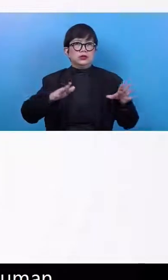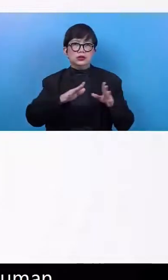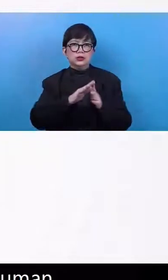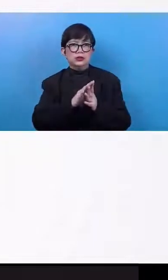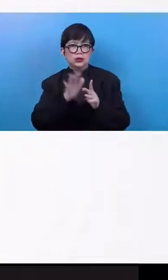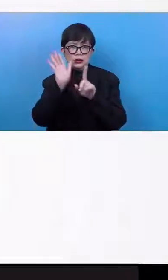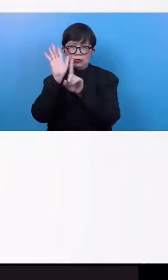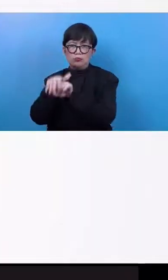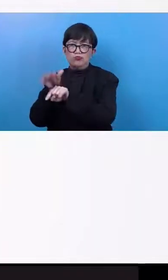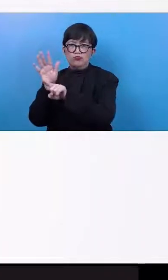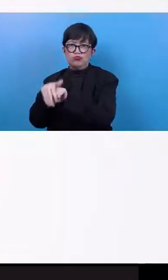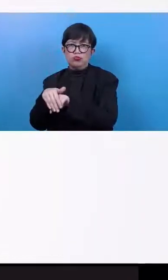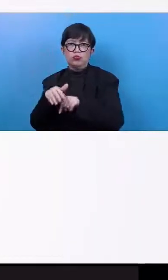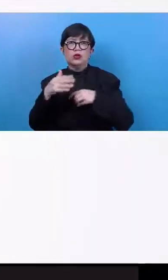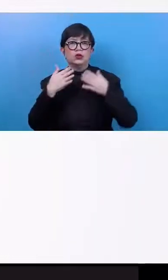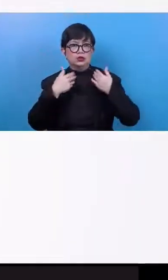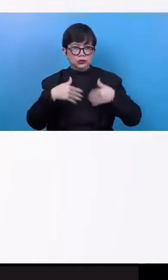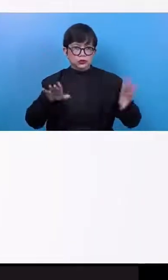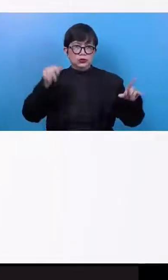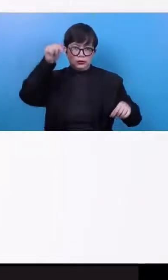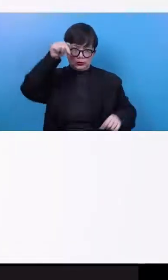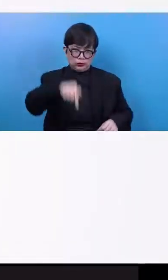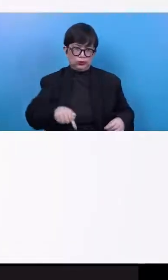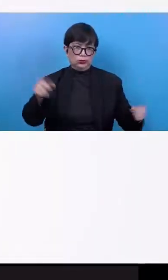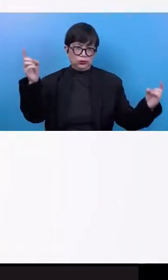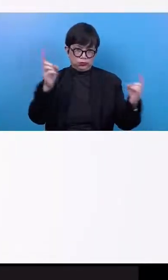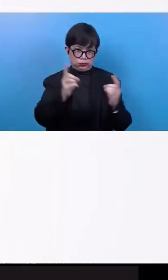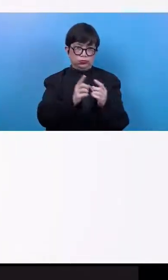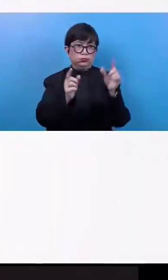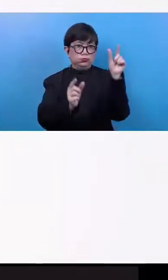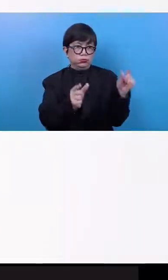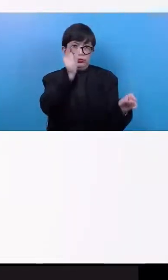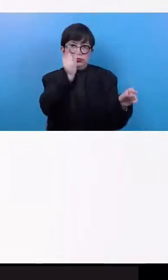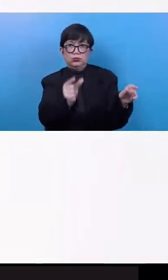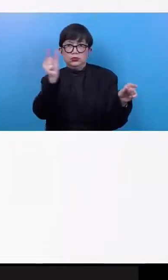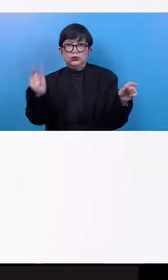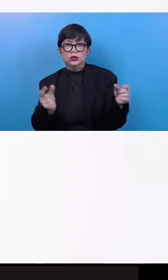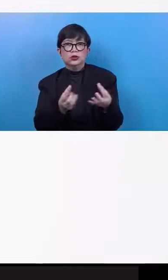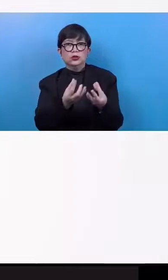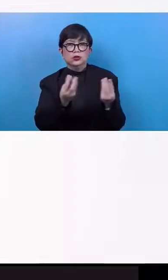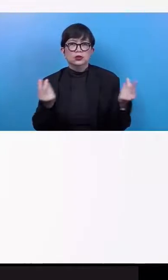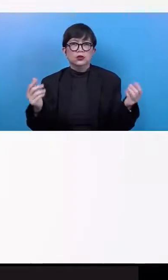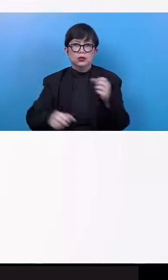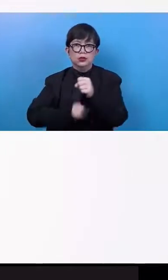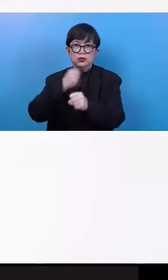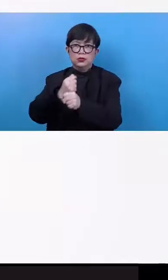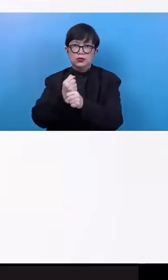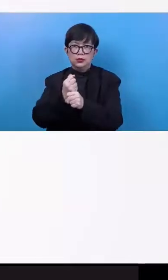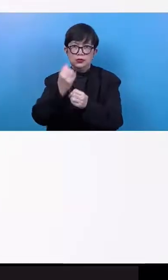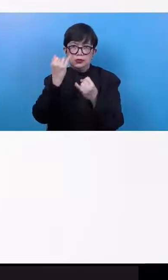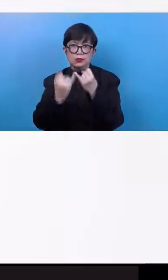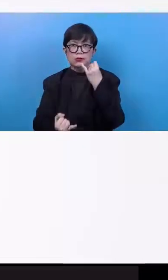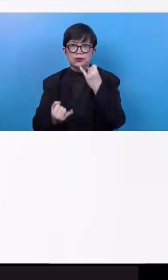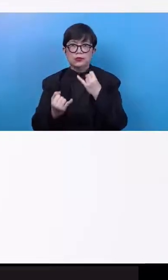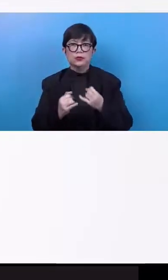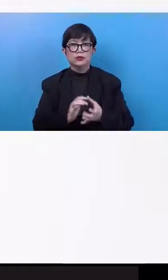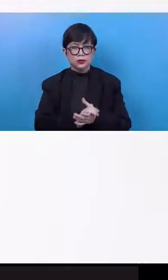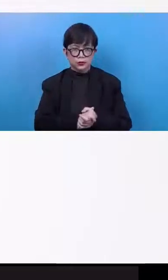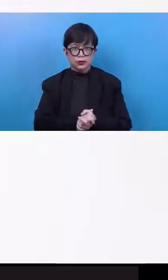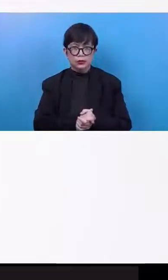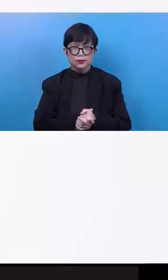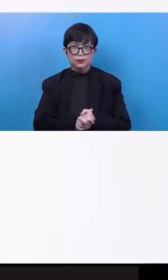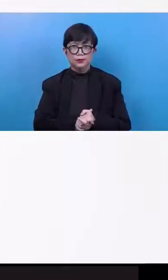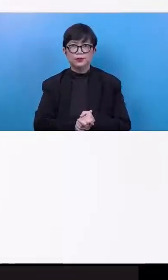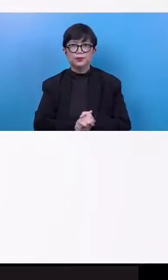last few years, particularly due to the interface of human activity, about in